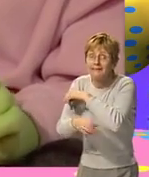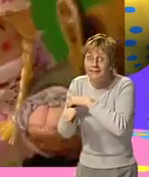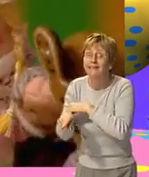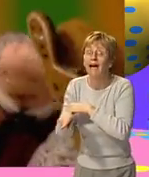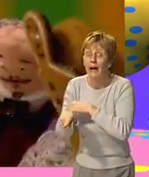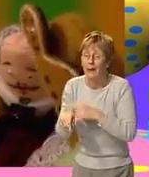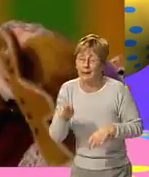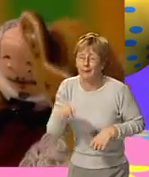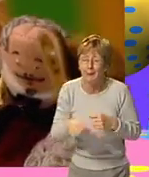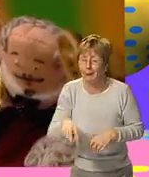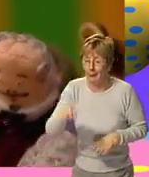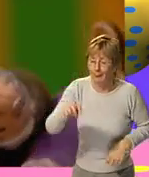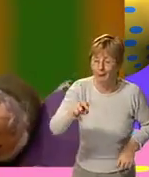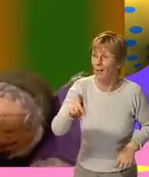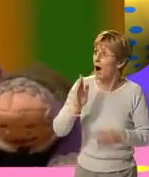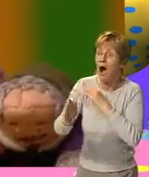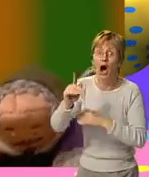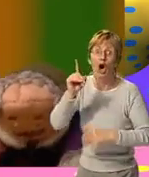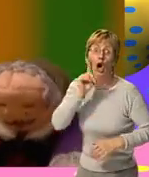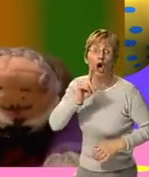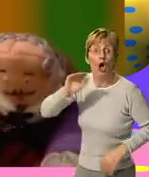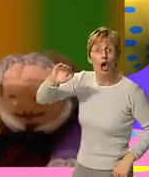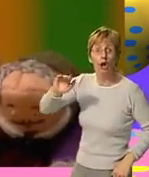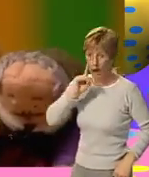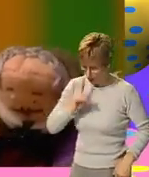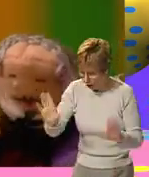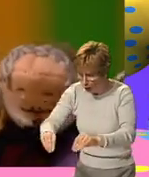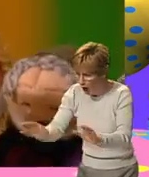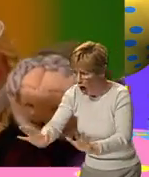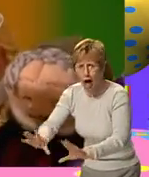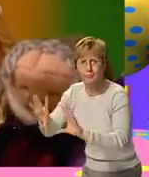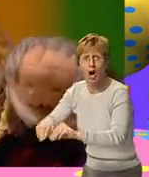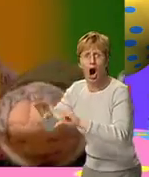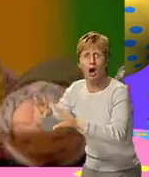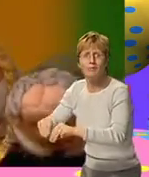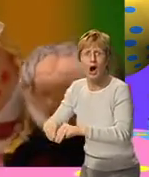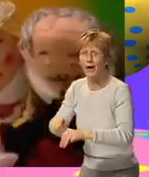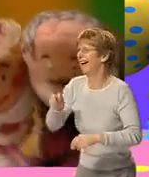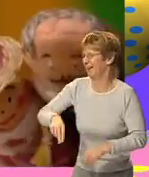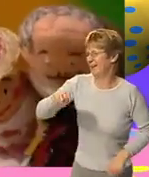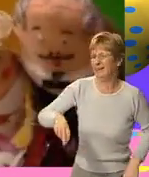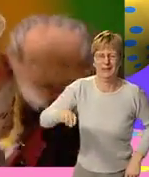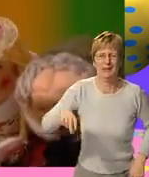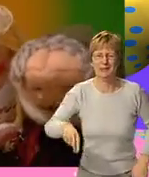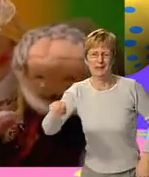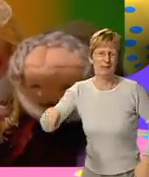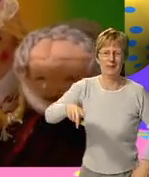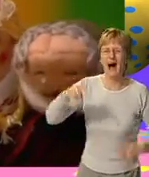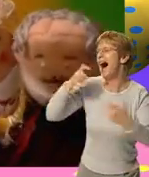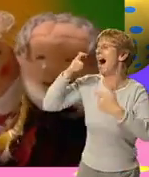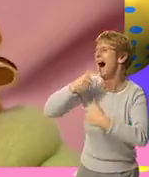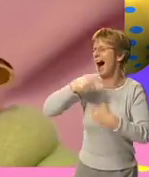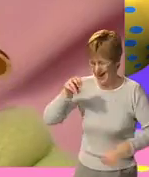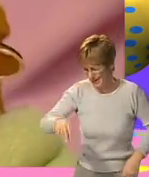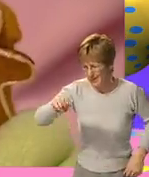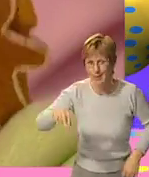Oh, stop! Shouted the little girl when she saw the gingerbread man. She ran after him, but the gingerbread man only laughed at